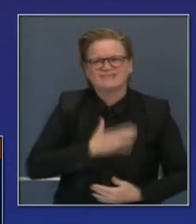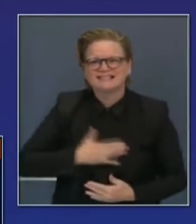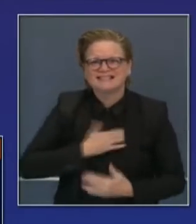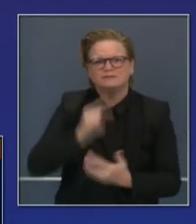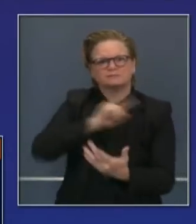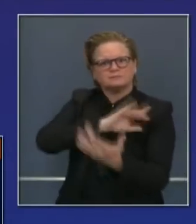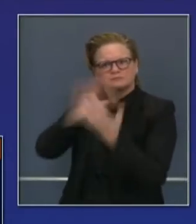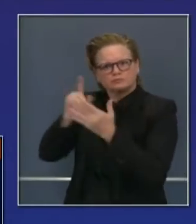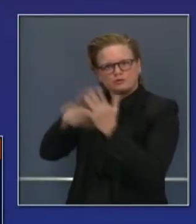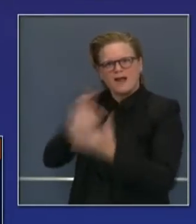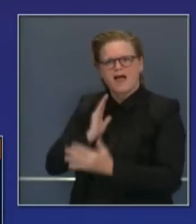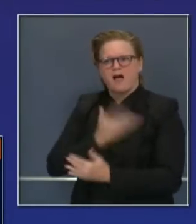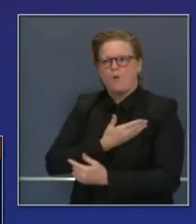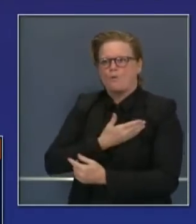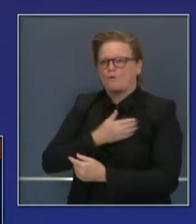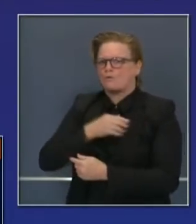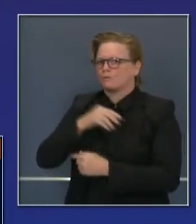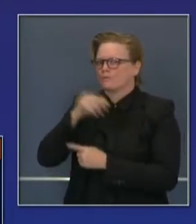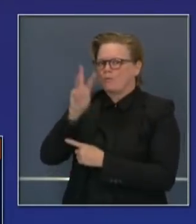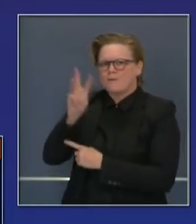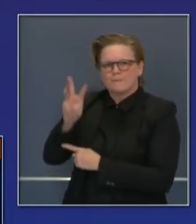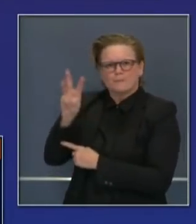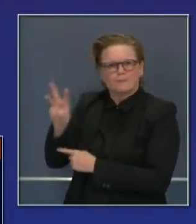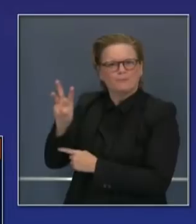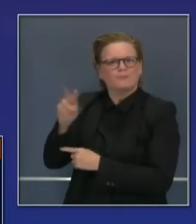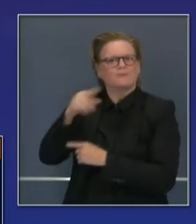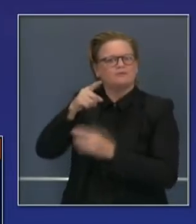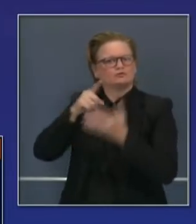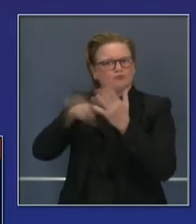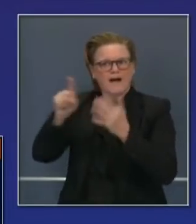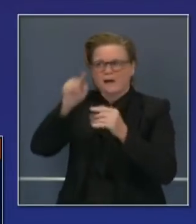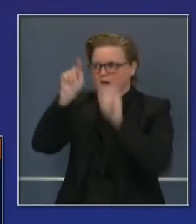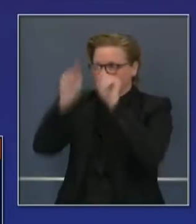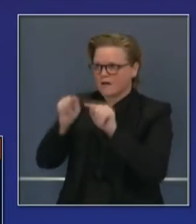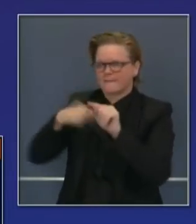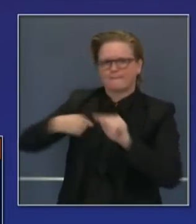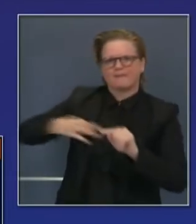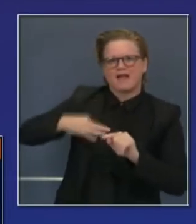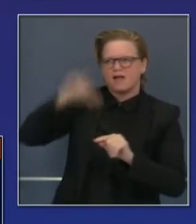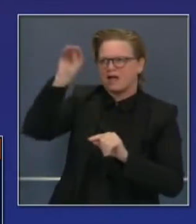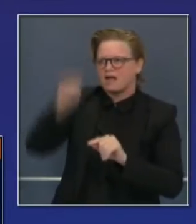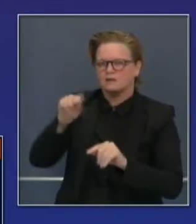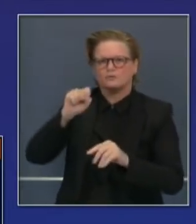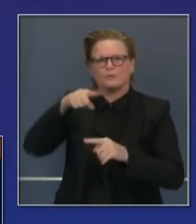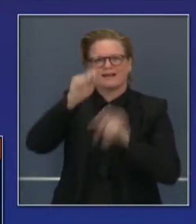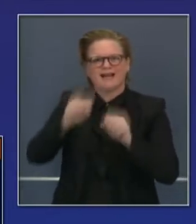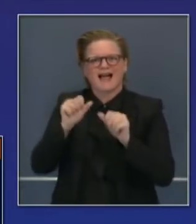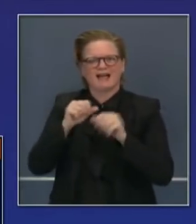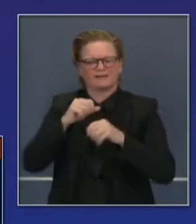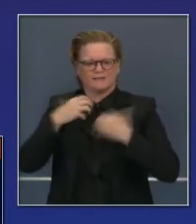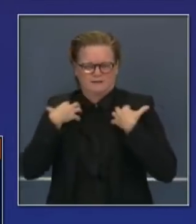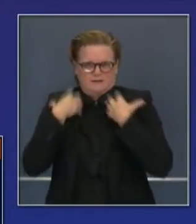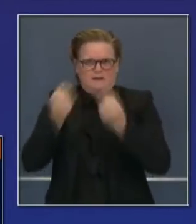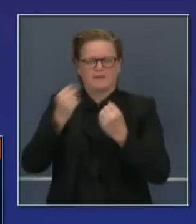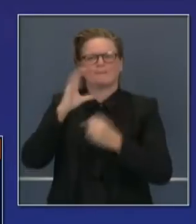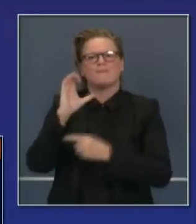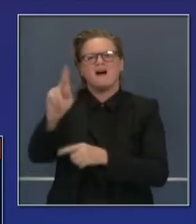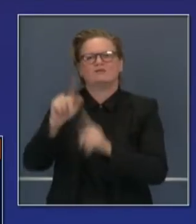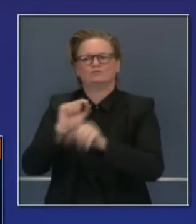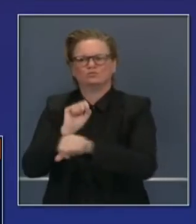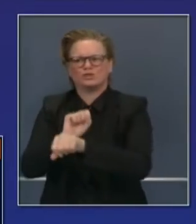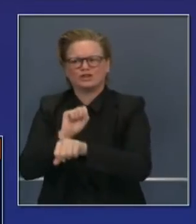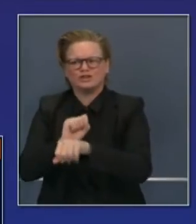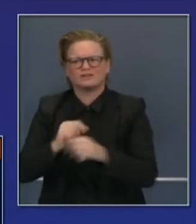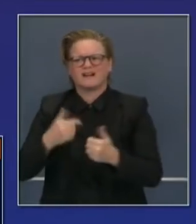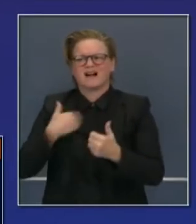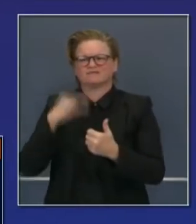they are available and people are knowledgeable about them. And so these expanded supports for workers have